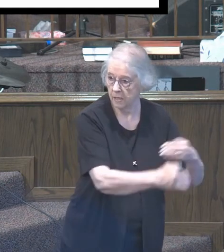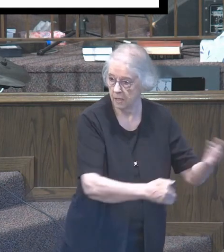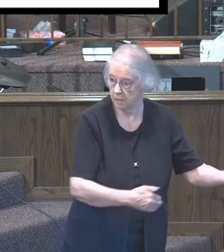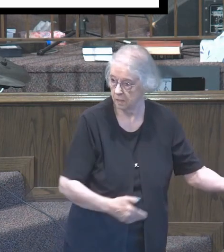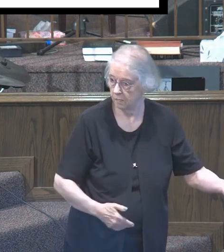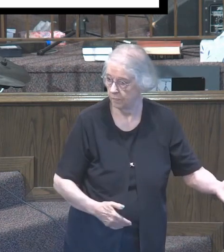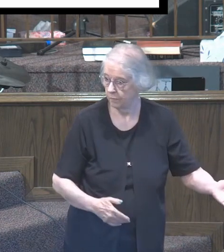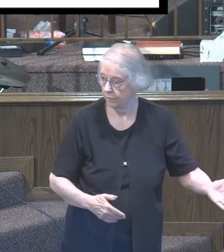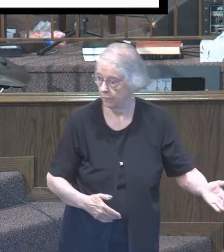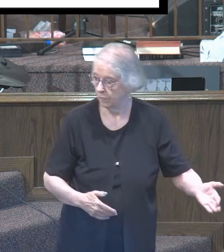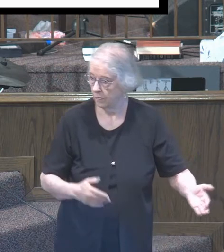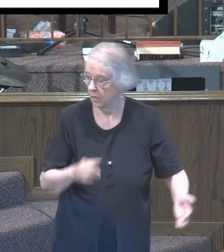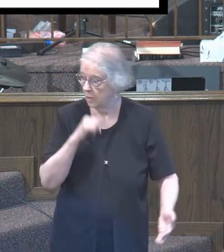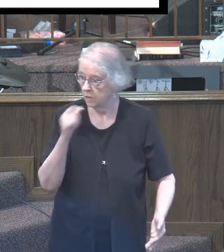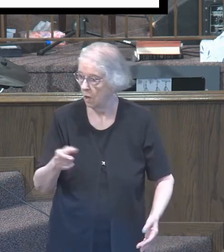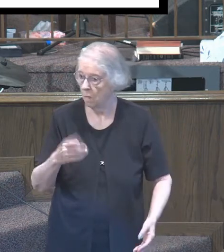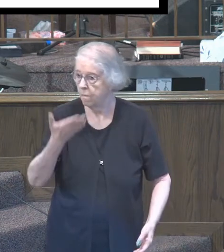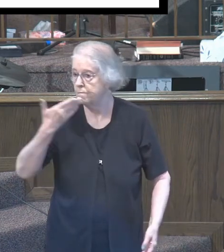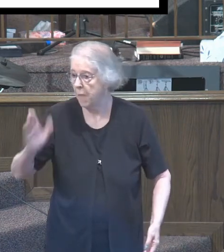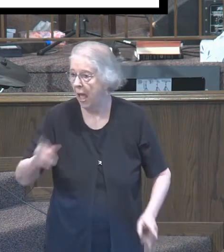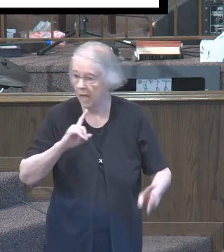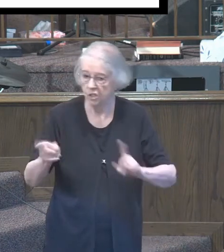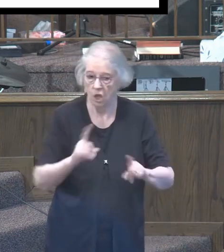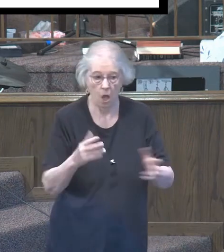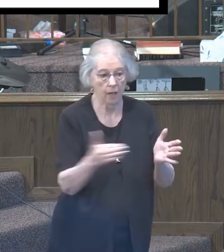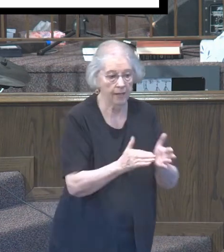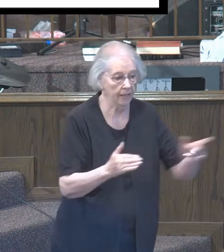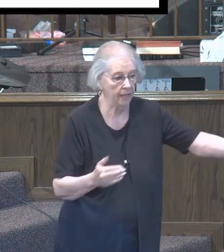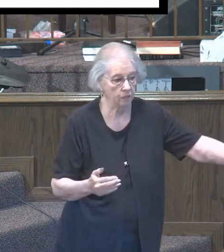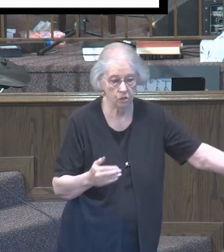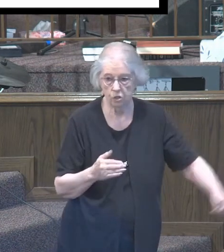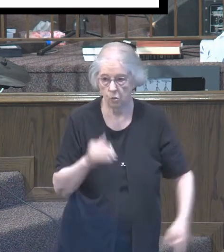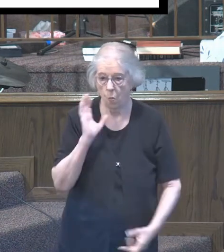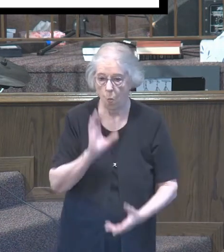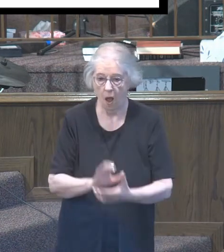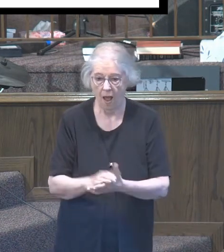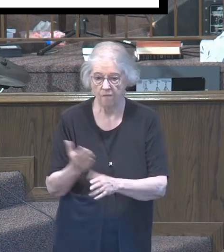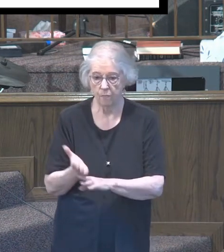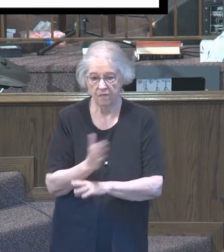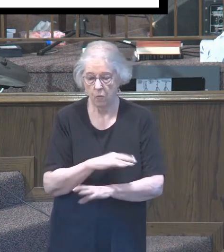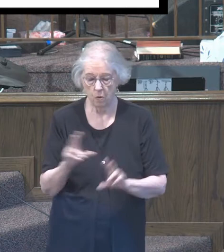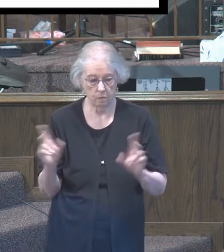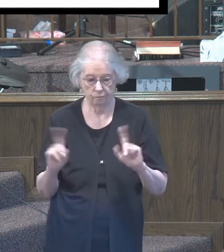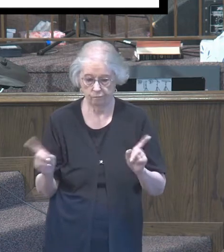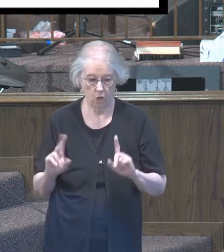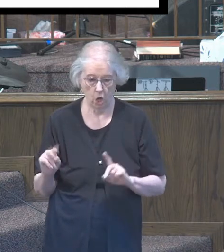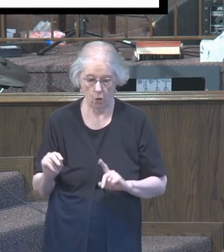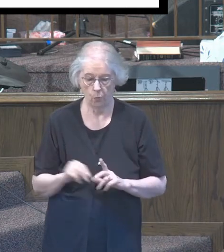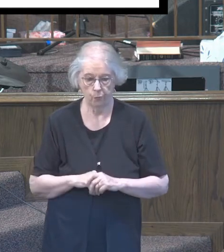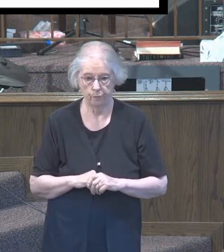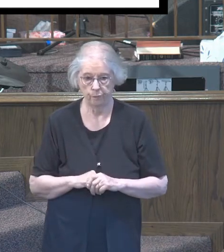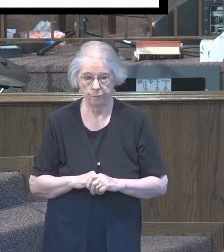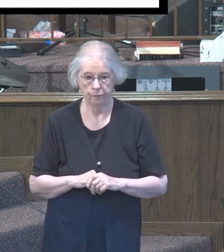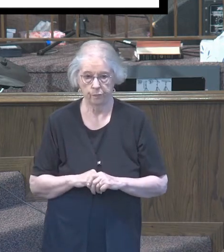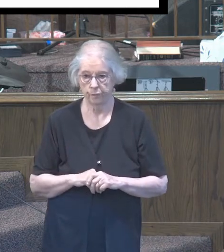you're automatically an adulterer yourself. You can't use legal cover to mask